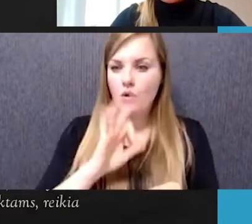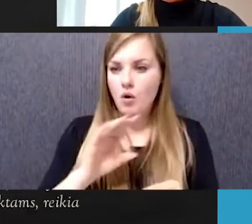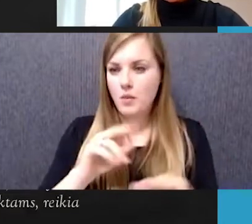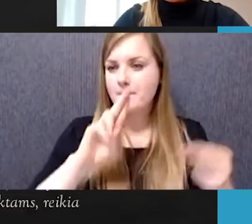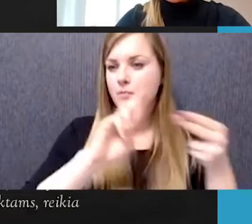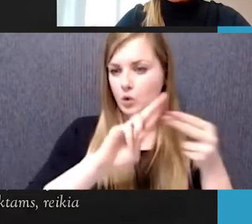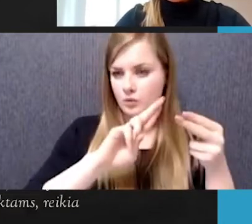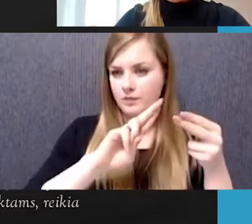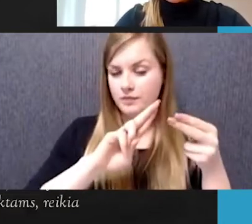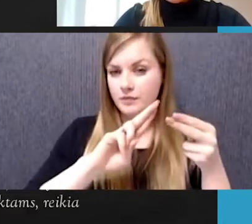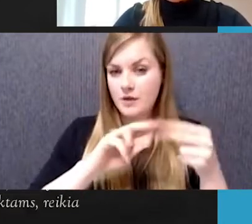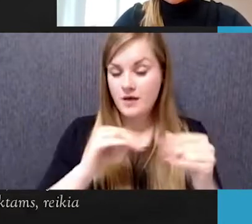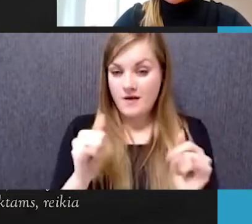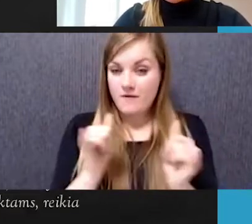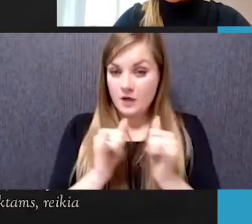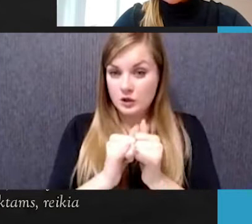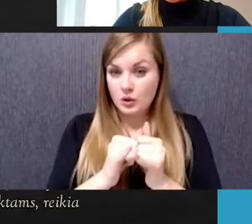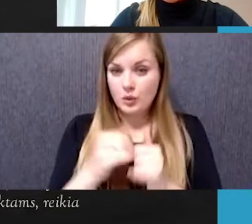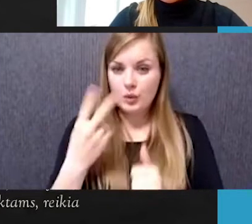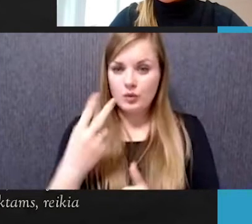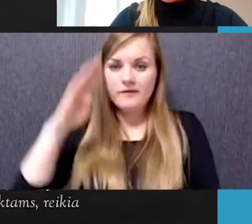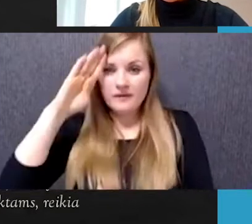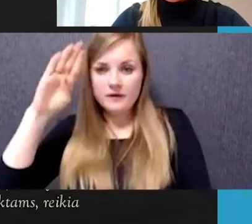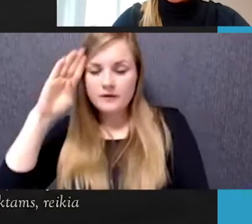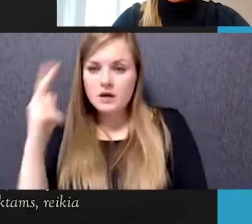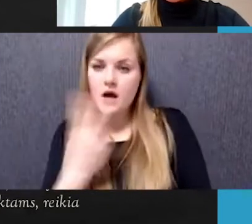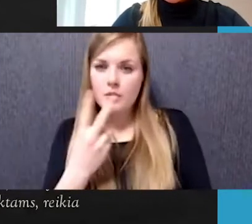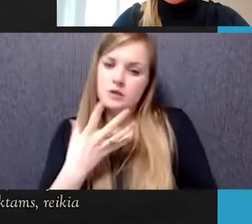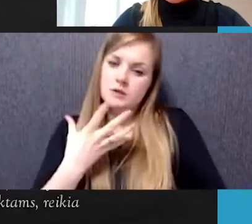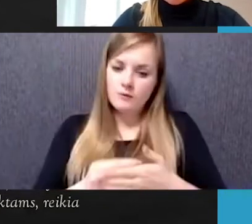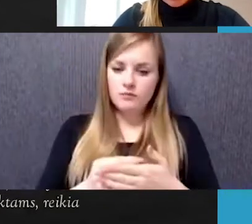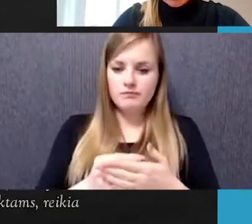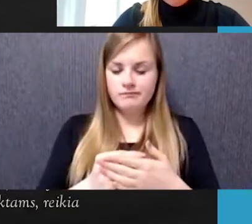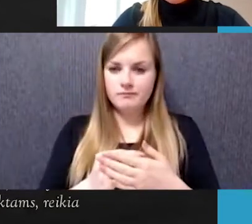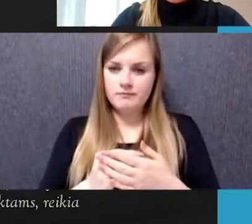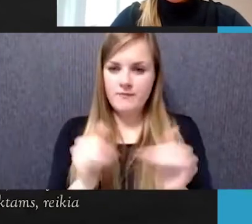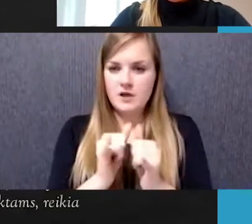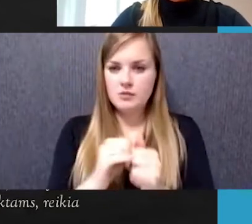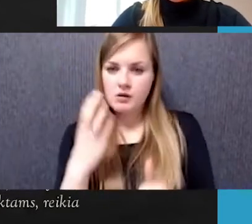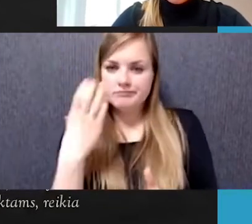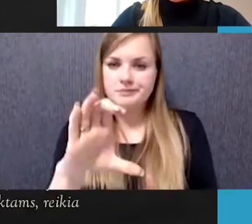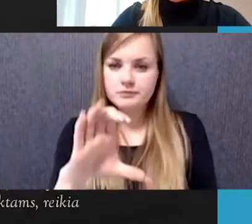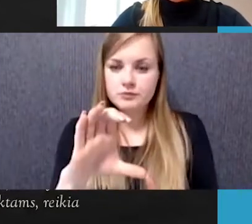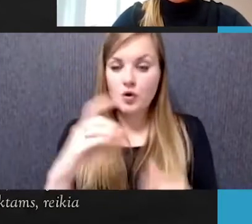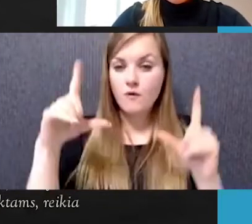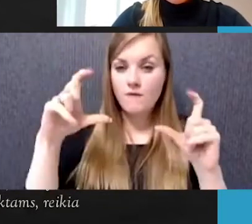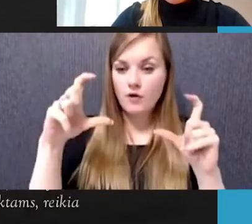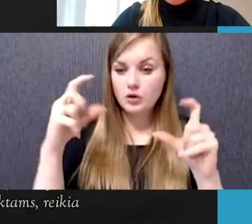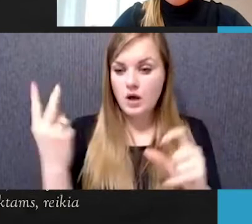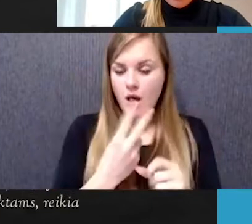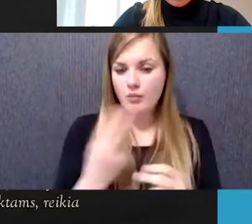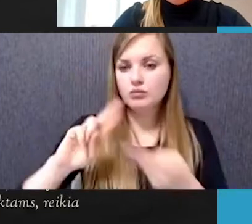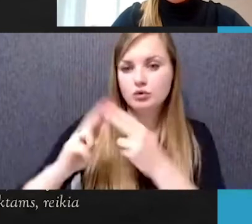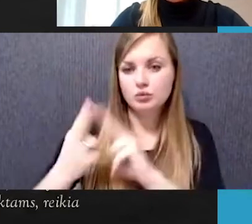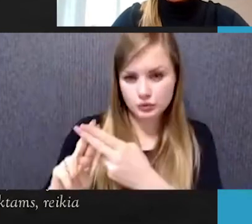And basically, this court ruling is about a kiss. 2 boys downloaded a photograph of their